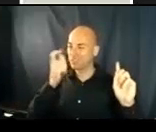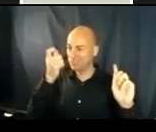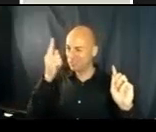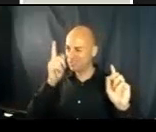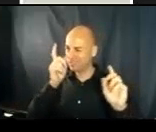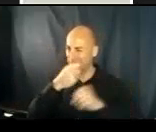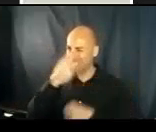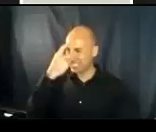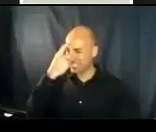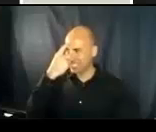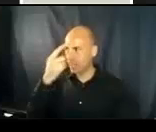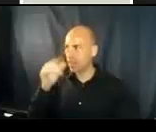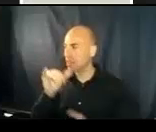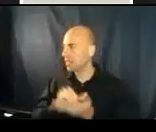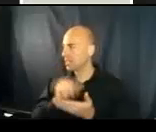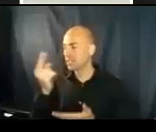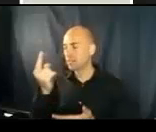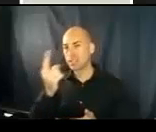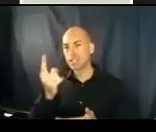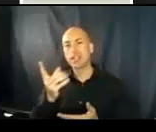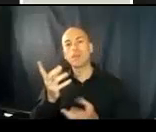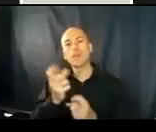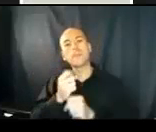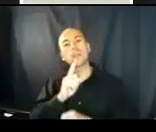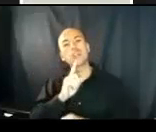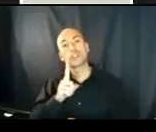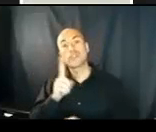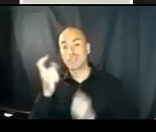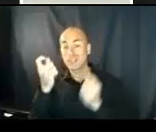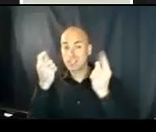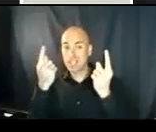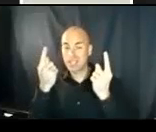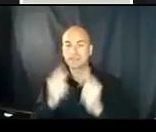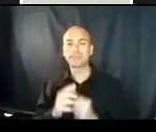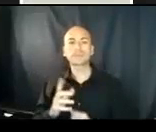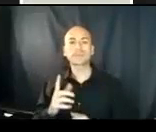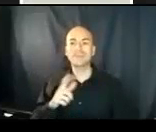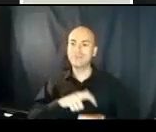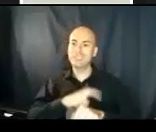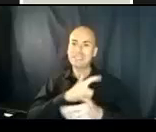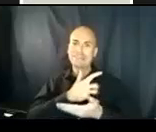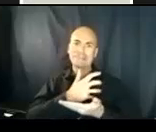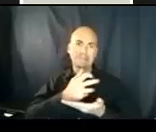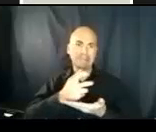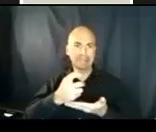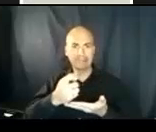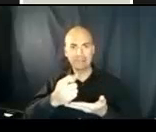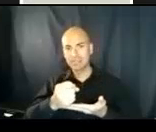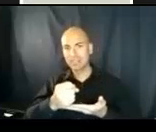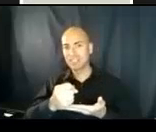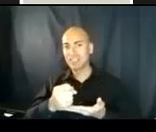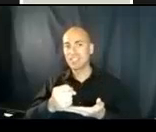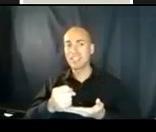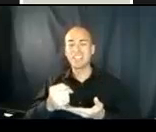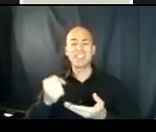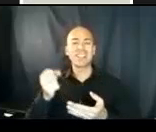is something that I want to make sure that we understand. We are running out of time here. I am doing my